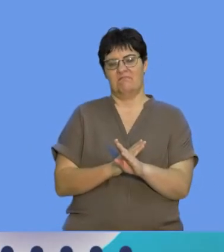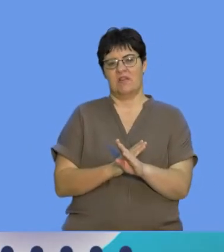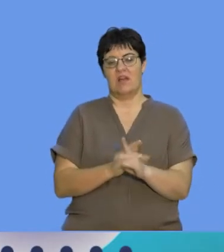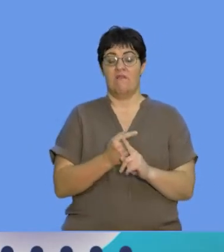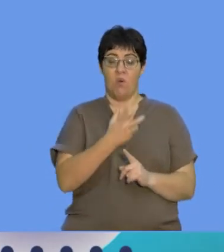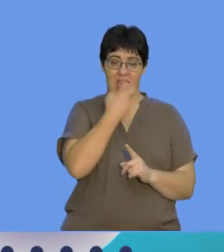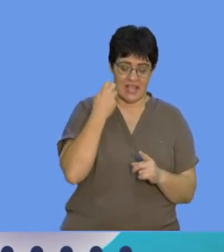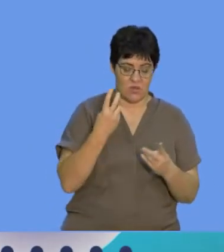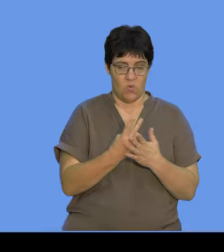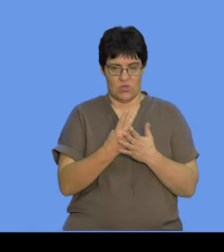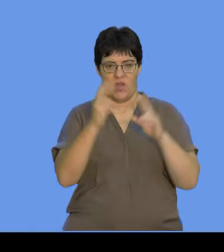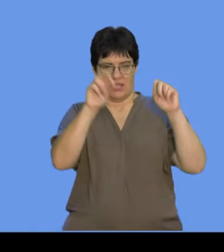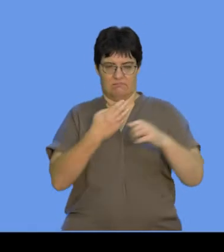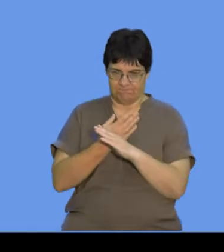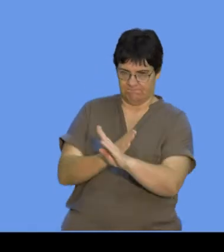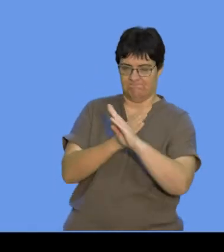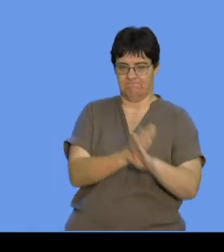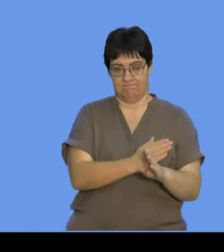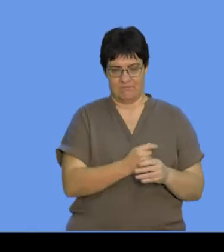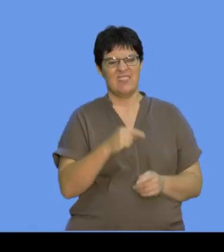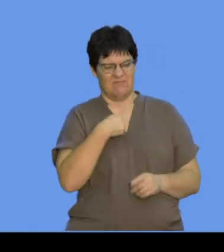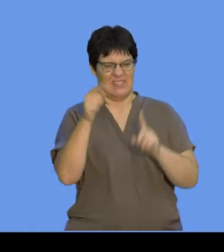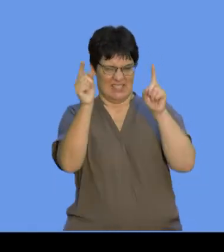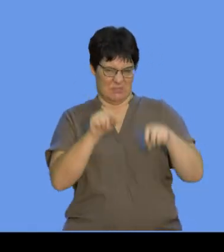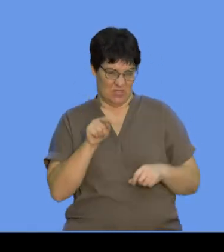as electrical. That's what is so special about